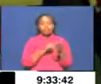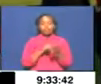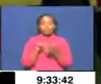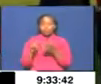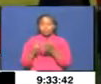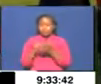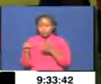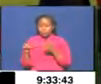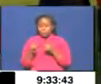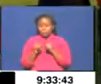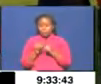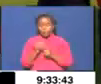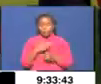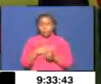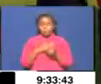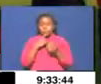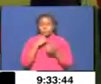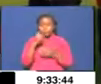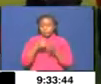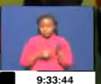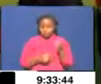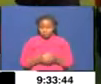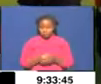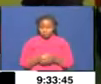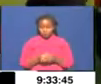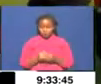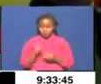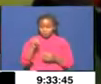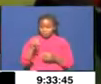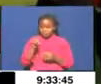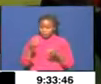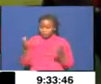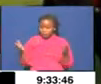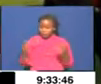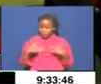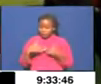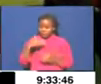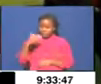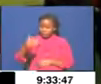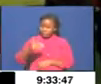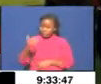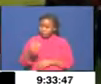blame the ref, but Impala didn't allow us to play also.